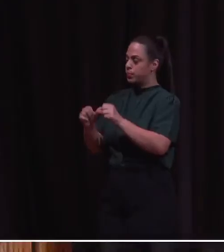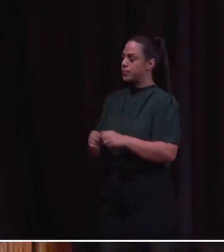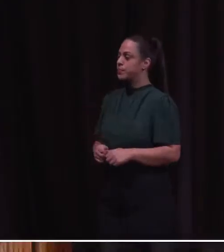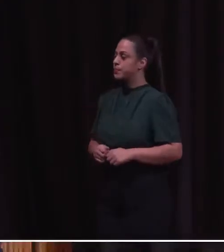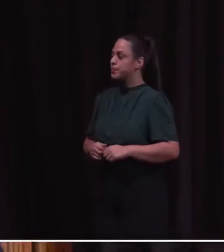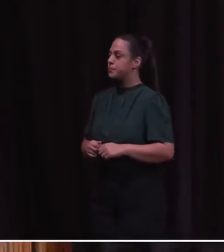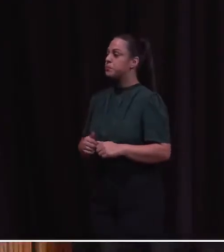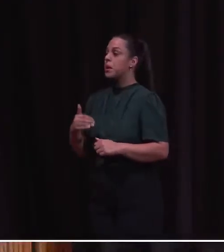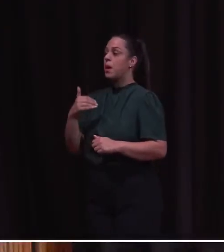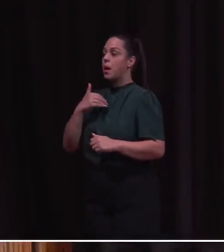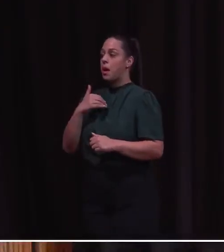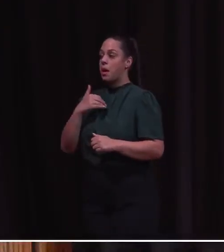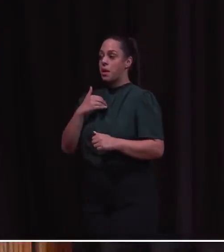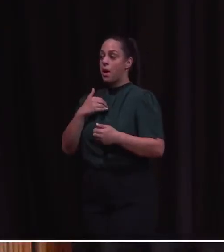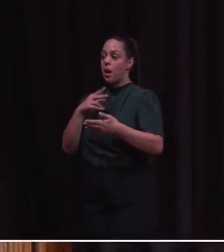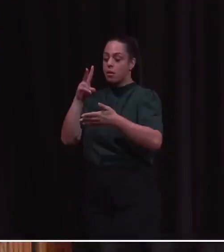what